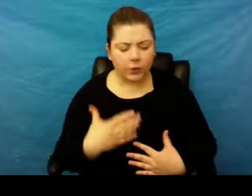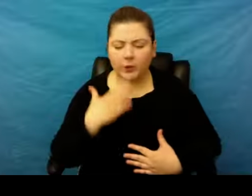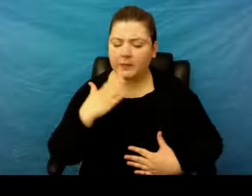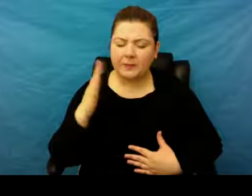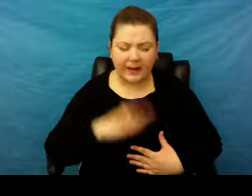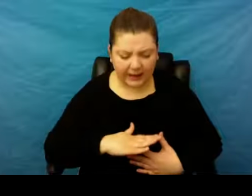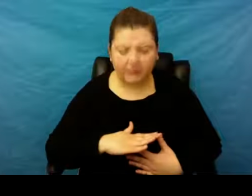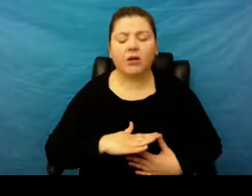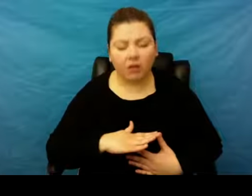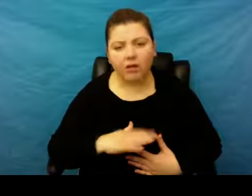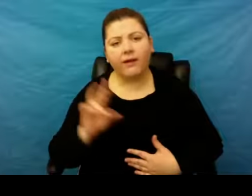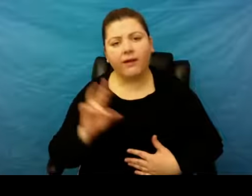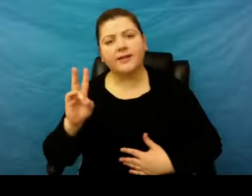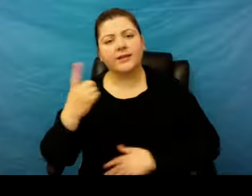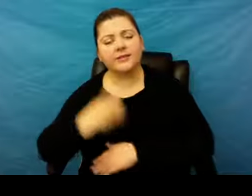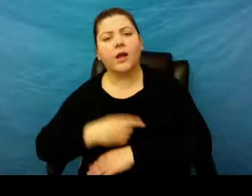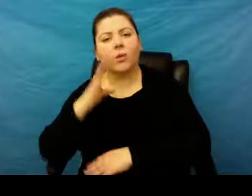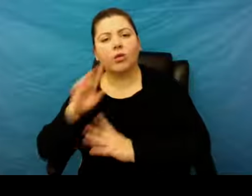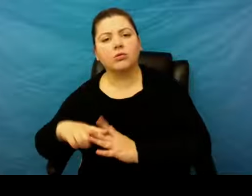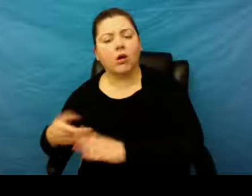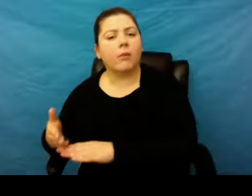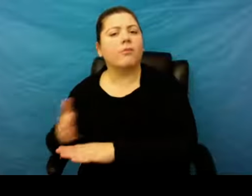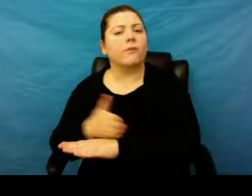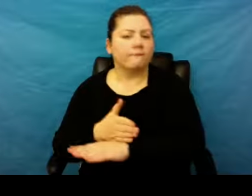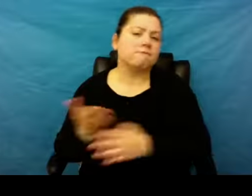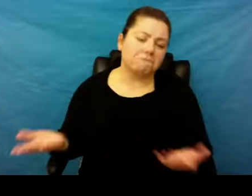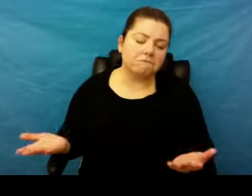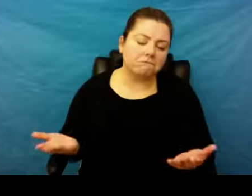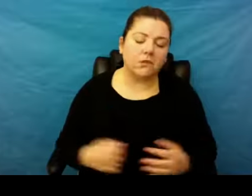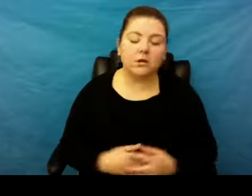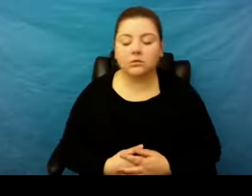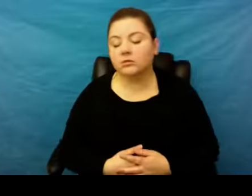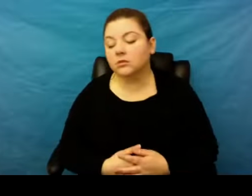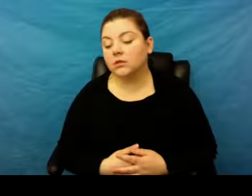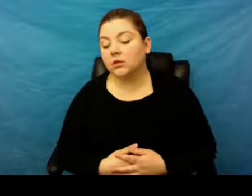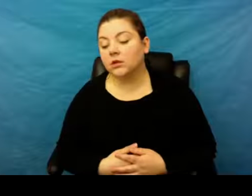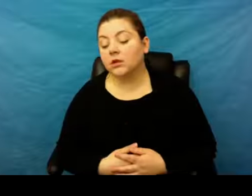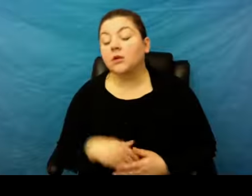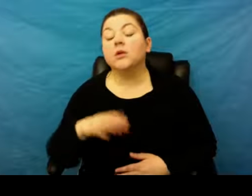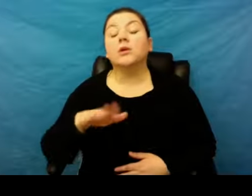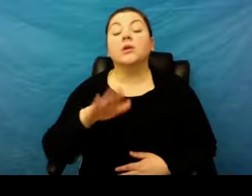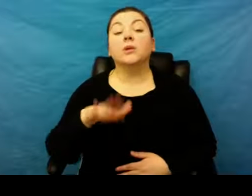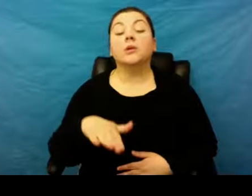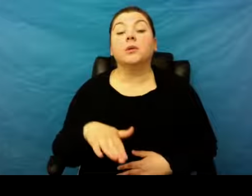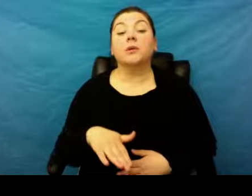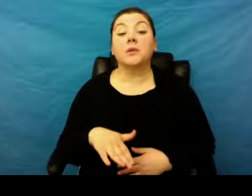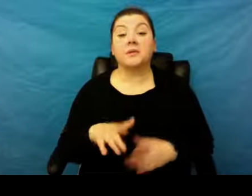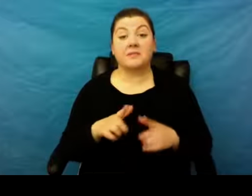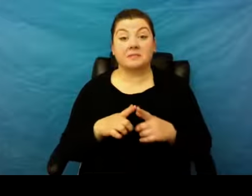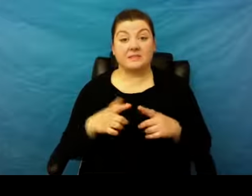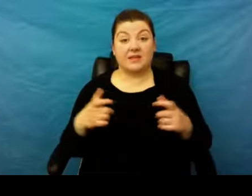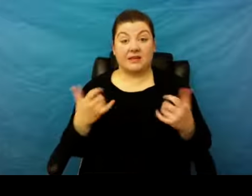that 7-day mark. And so what is the first kind of big topic we're going to talk